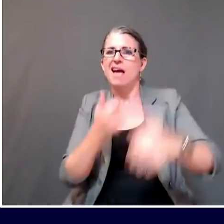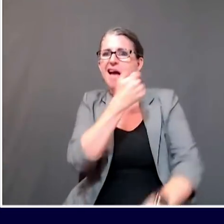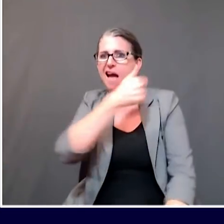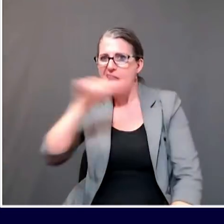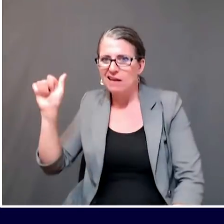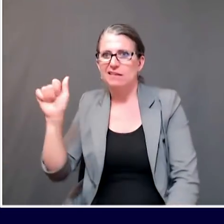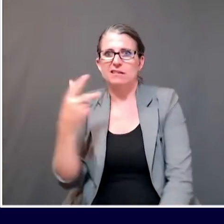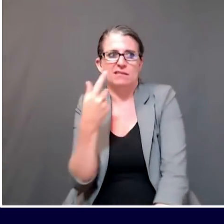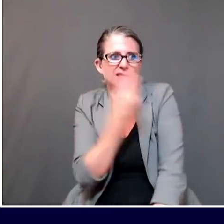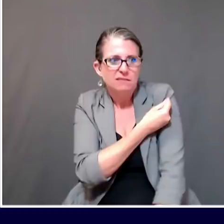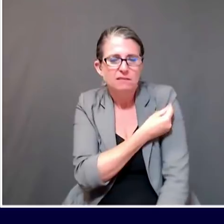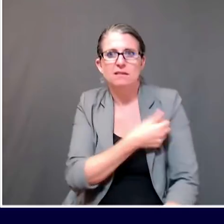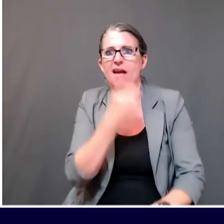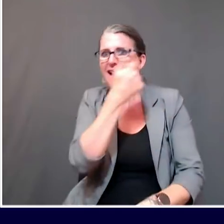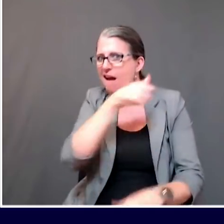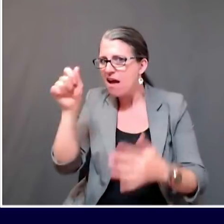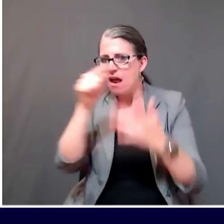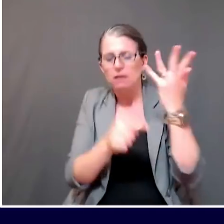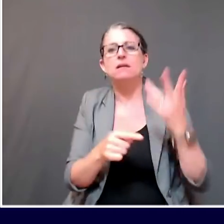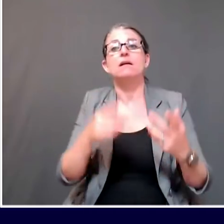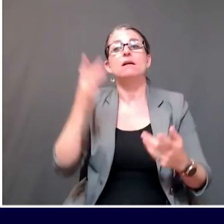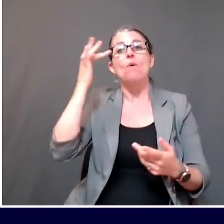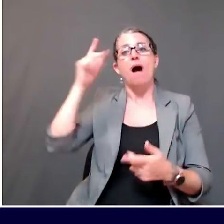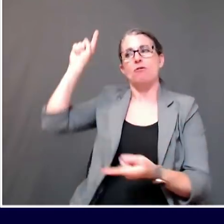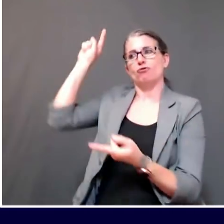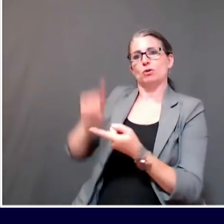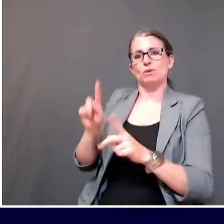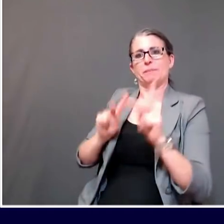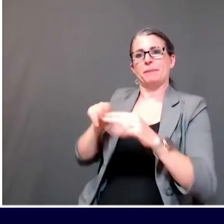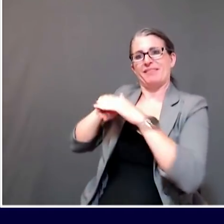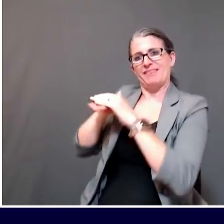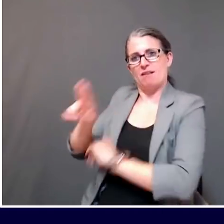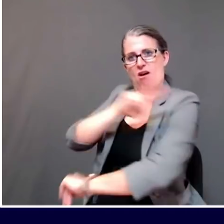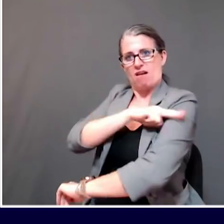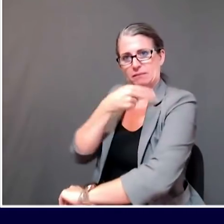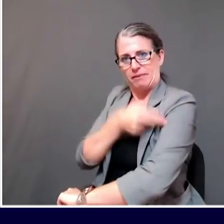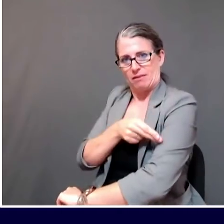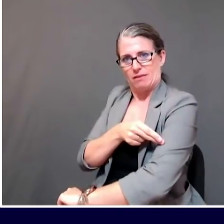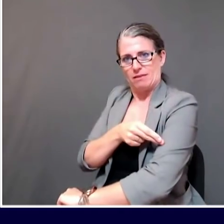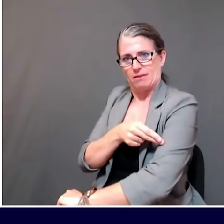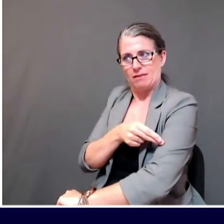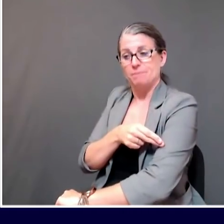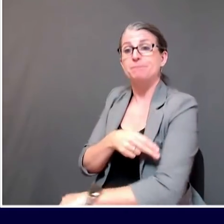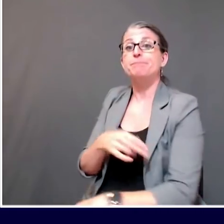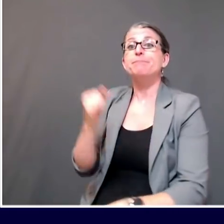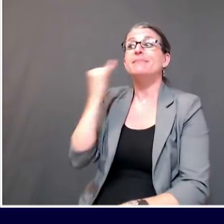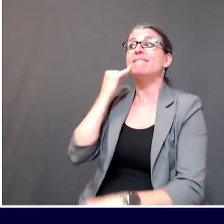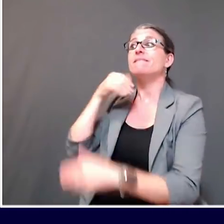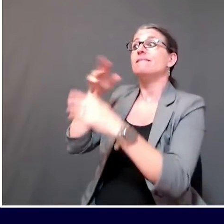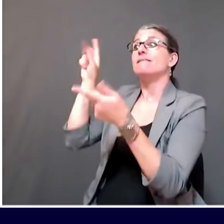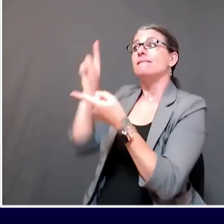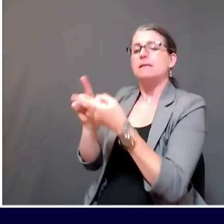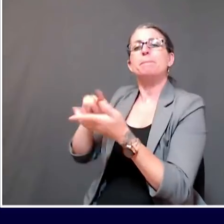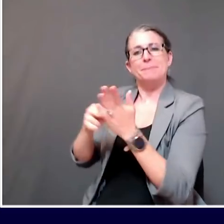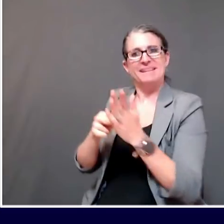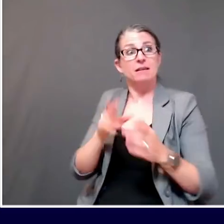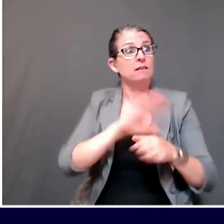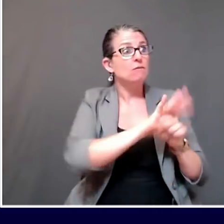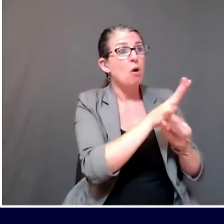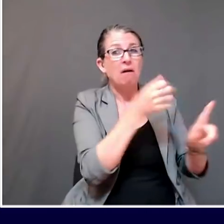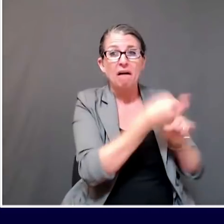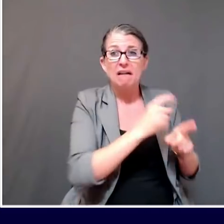to keep flu numbers down as much as possible. We're also simultaneously working on other work on